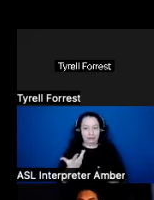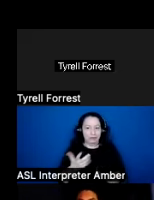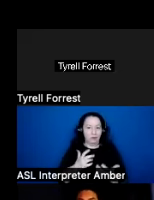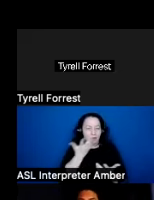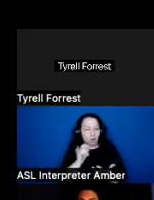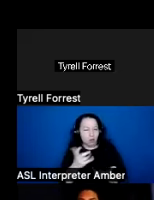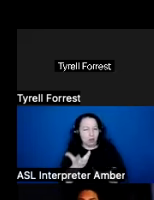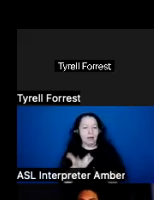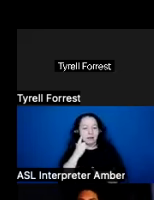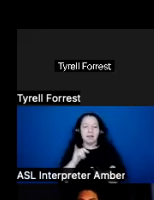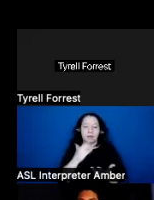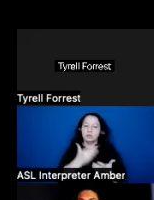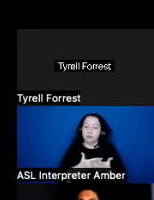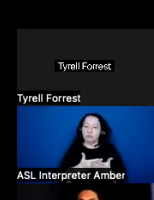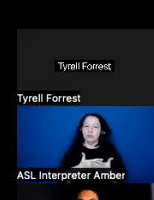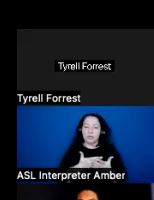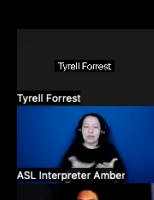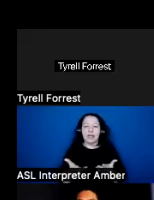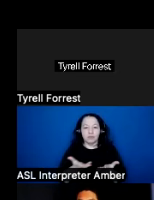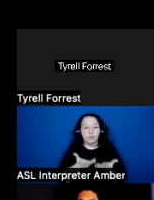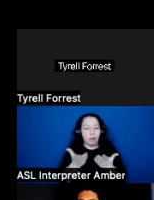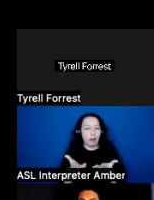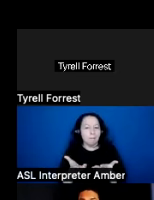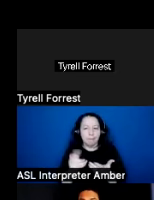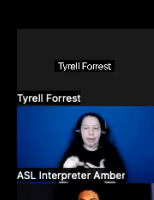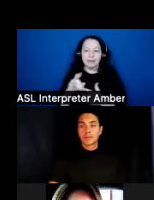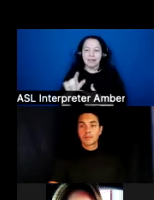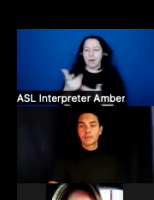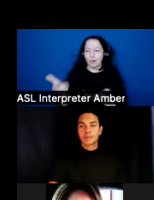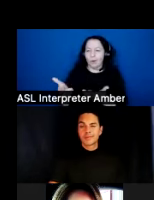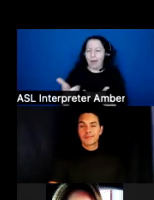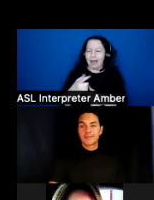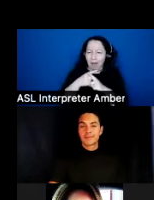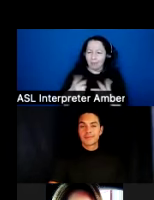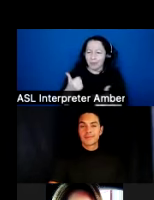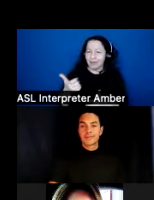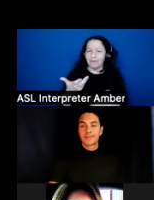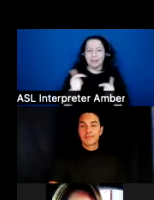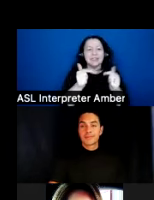to bring forward. It can be a little bit tricky. Yeah, Tyrell, go ahead, please unmute.